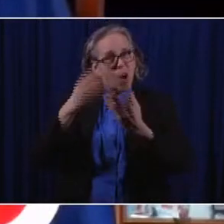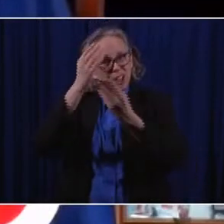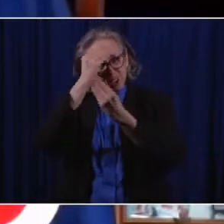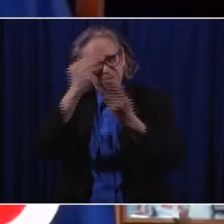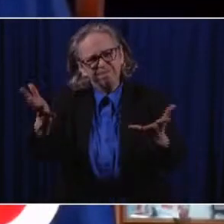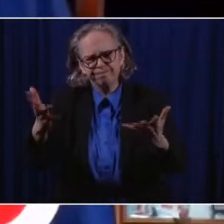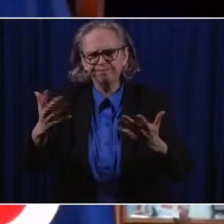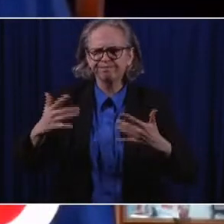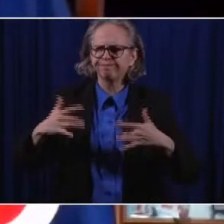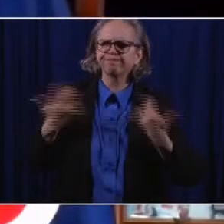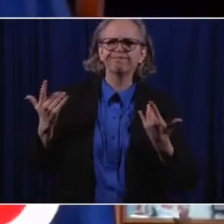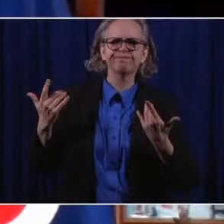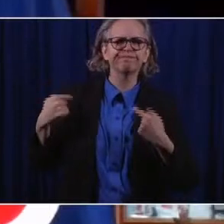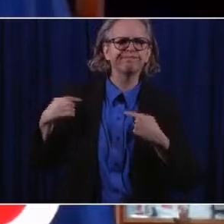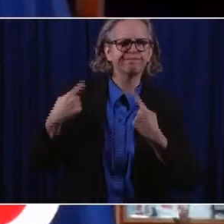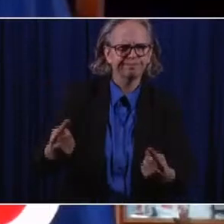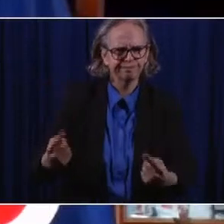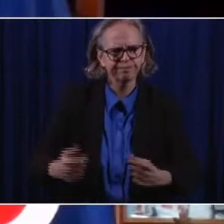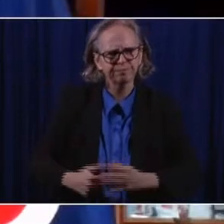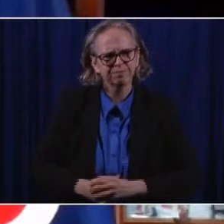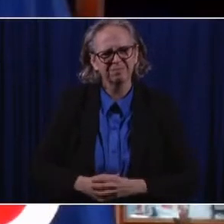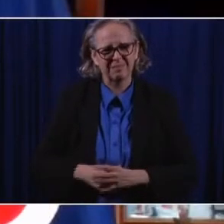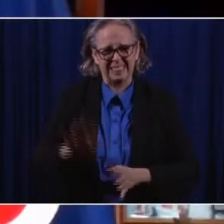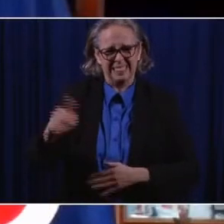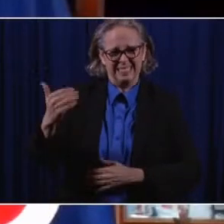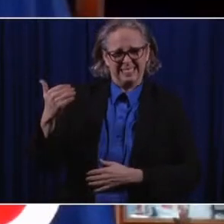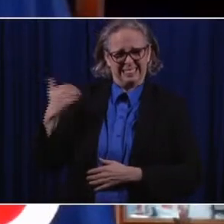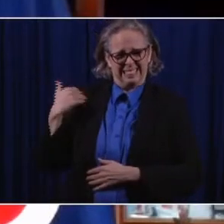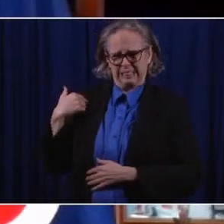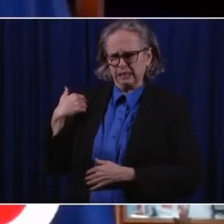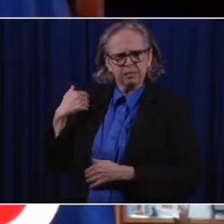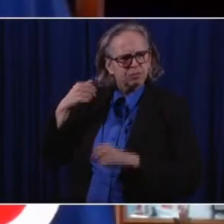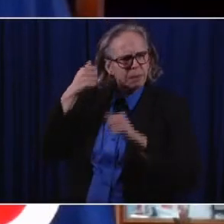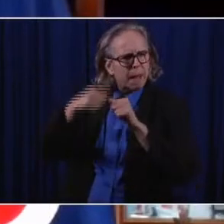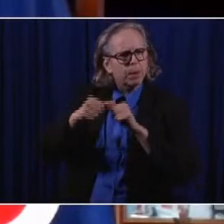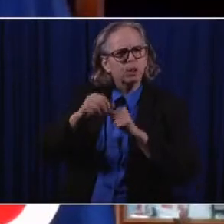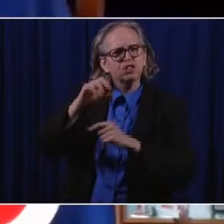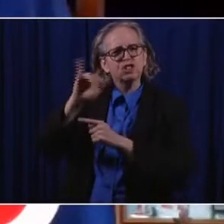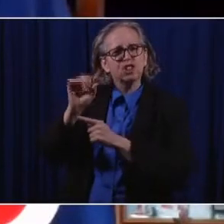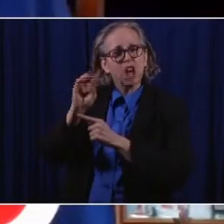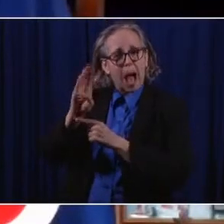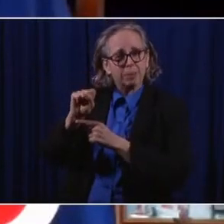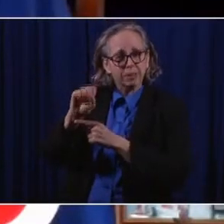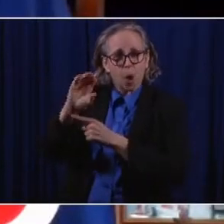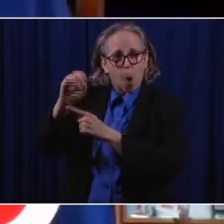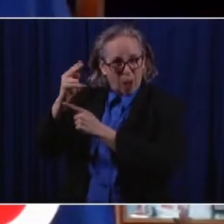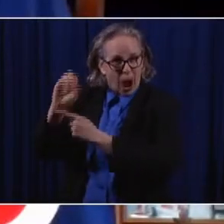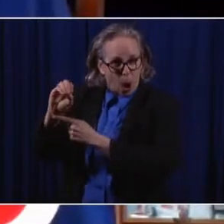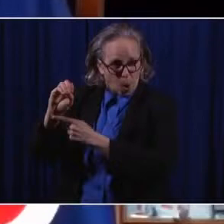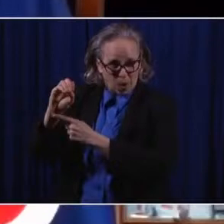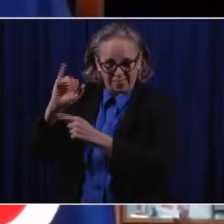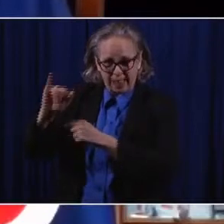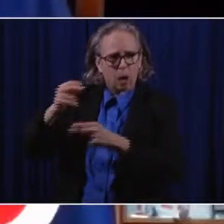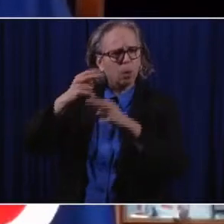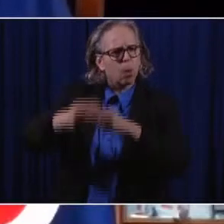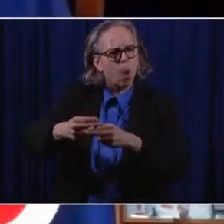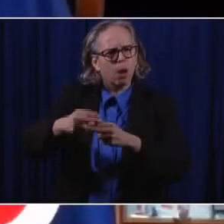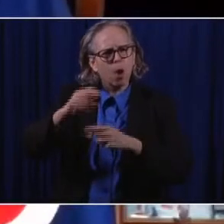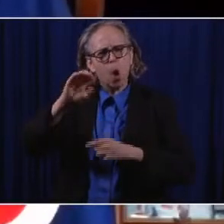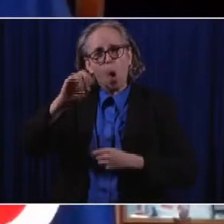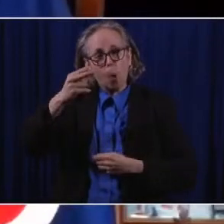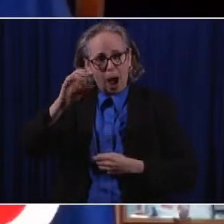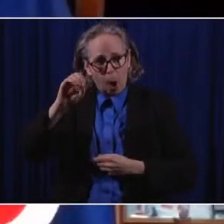is a partnership we started with Jobs Ohio called Ohio to Work. This pilot project has started in the